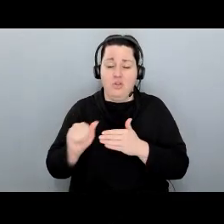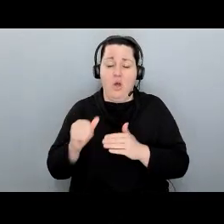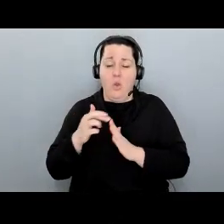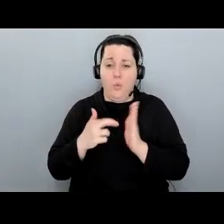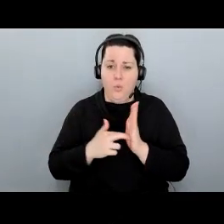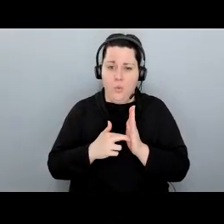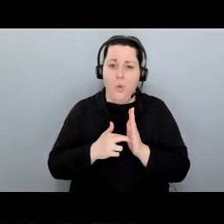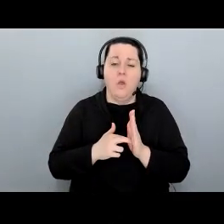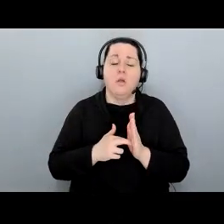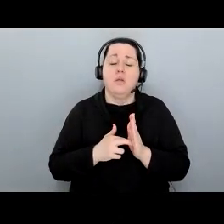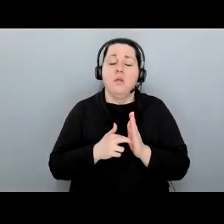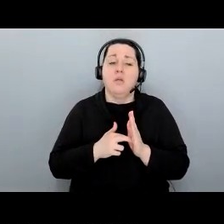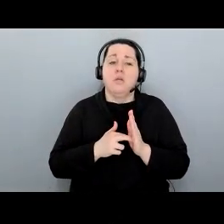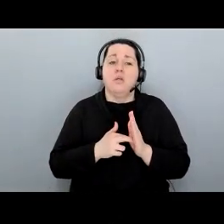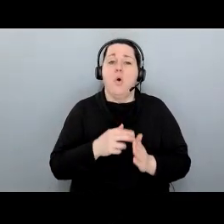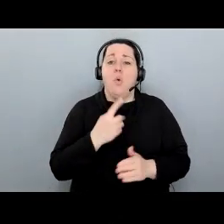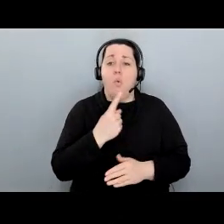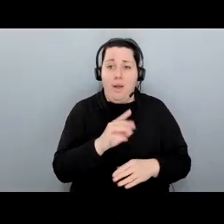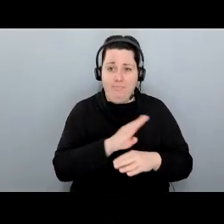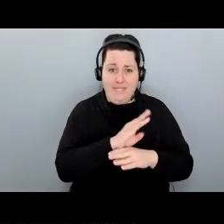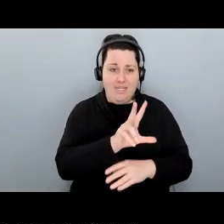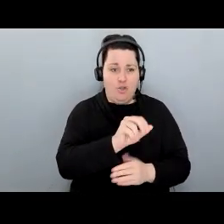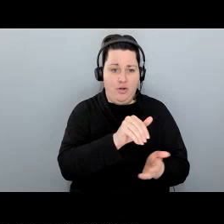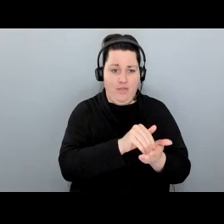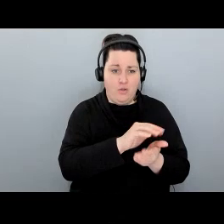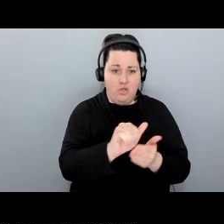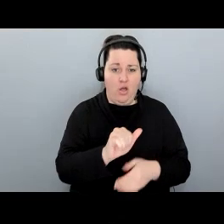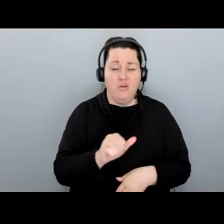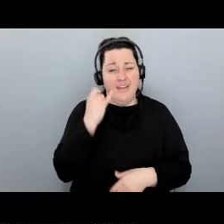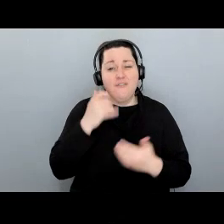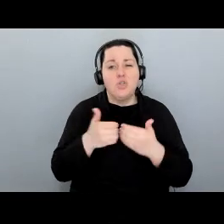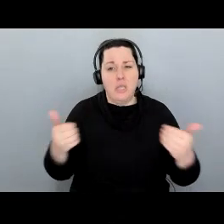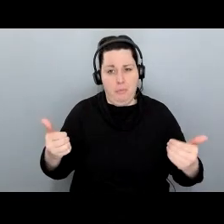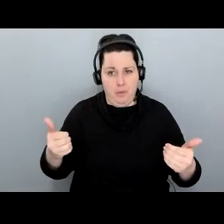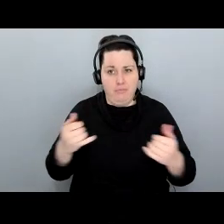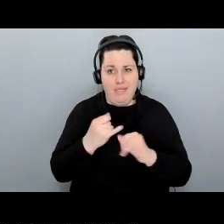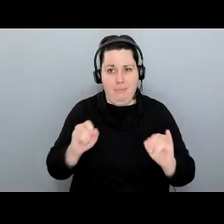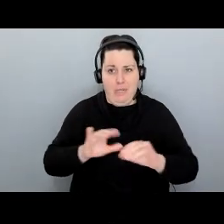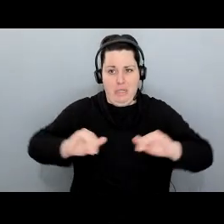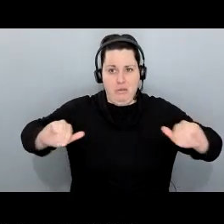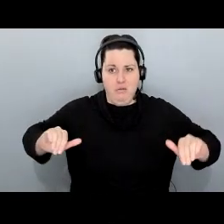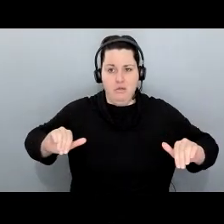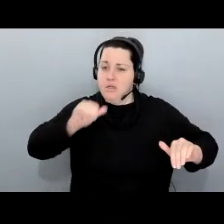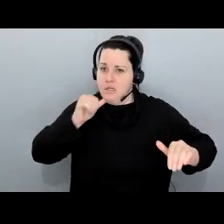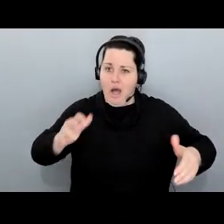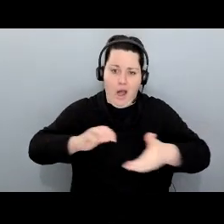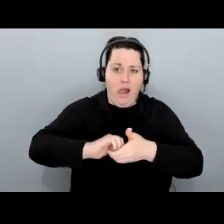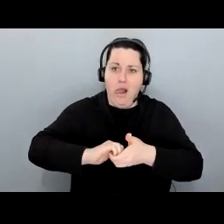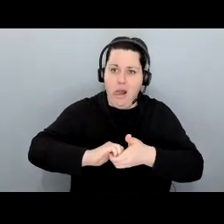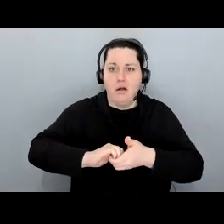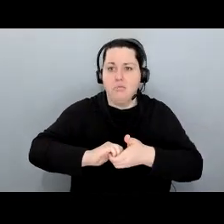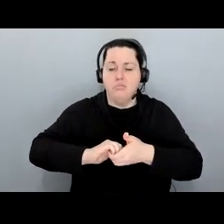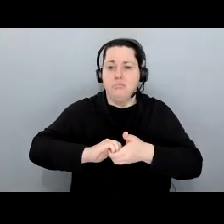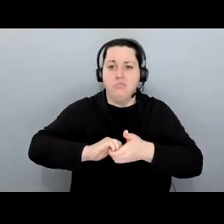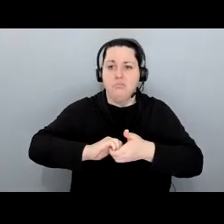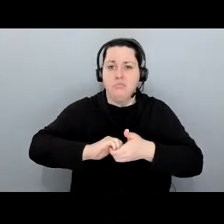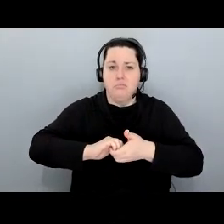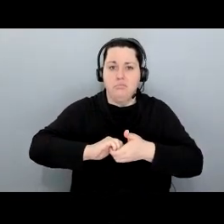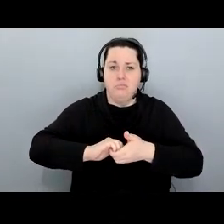as long as it is each business is independent of each other, and not, as part of a larger, you